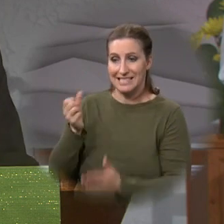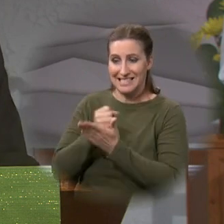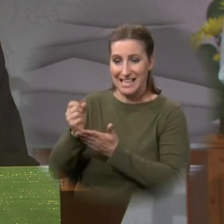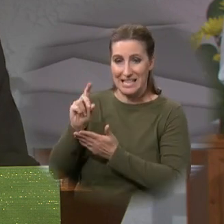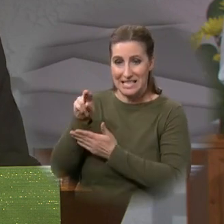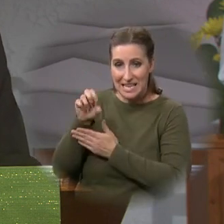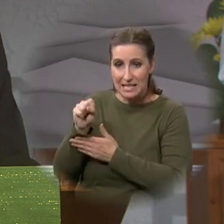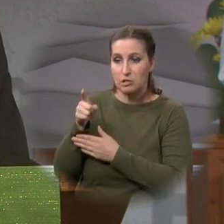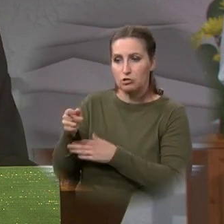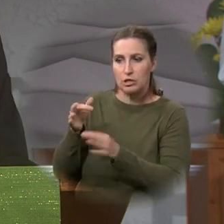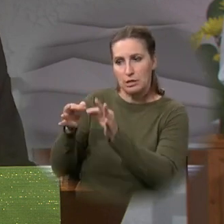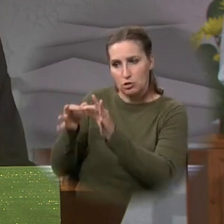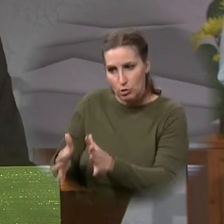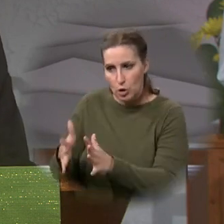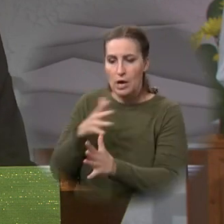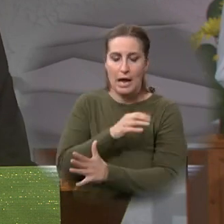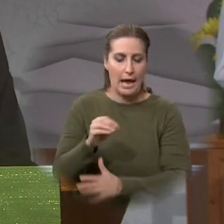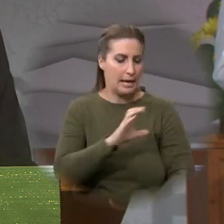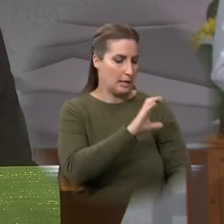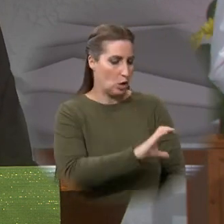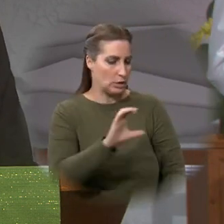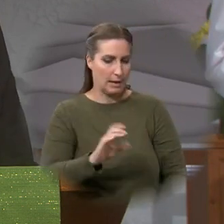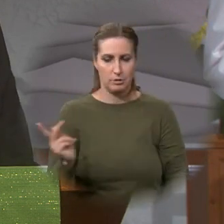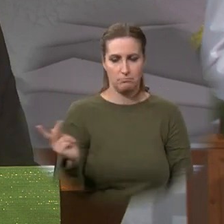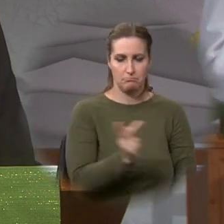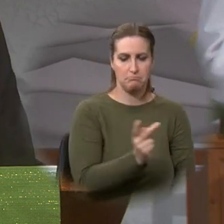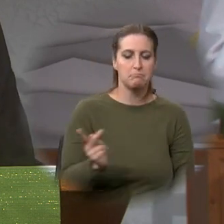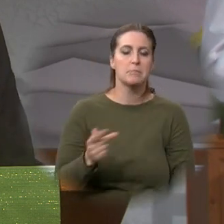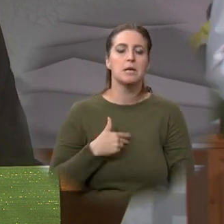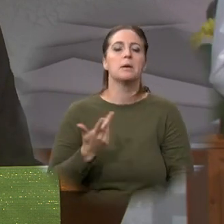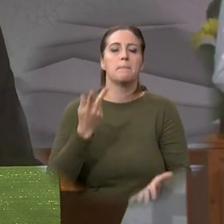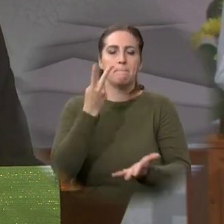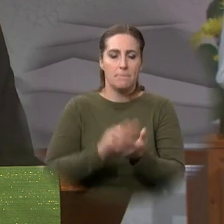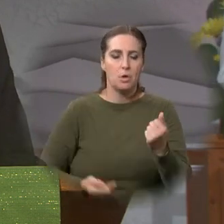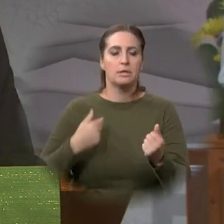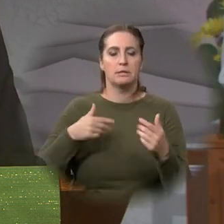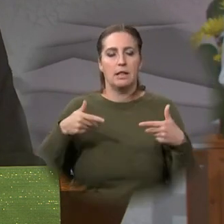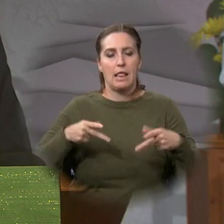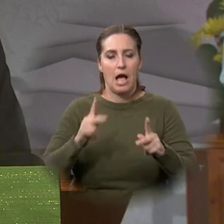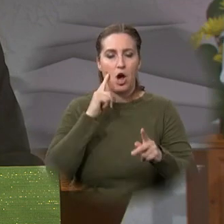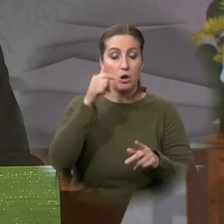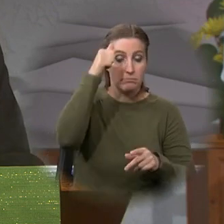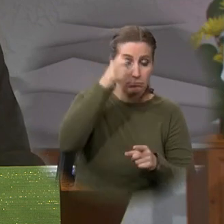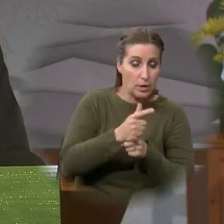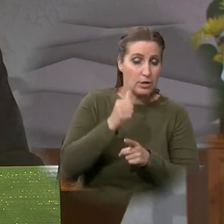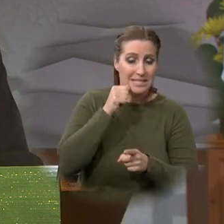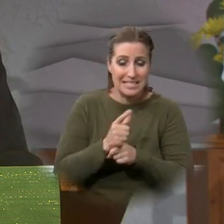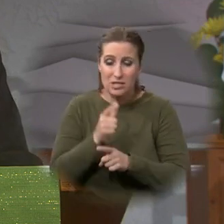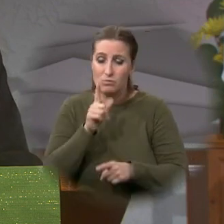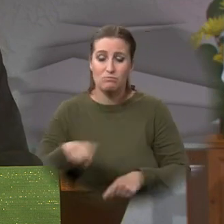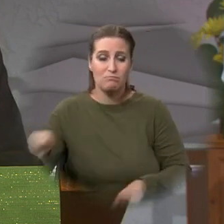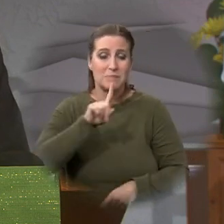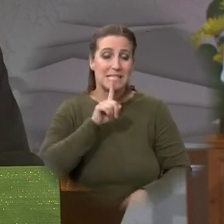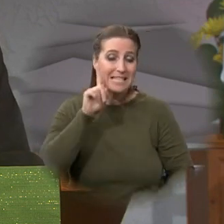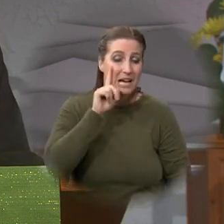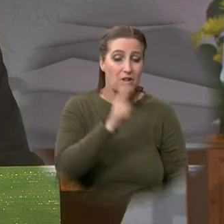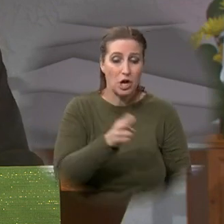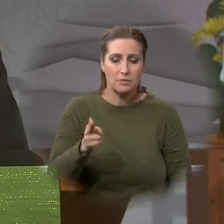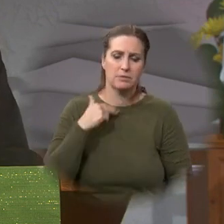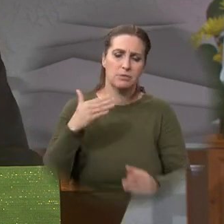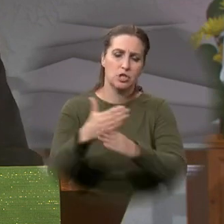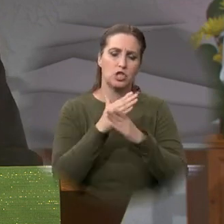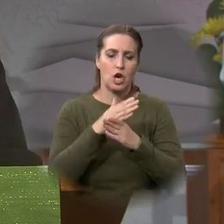her interpretation and closed captioning by the apostolate enabled our deaf sisters and brothers to share with us in